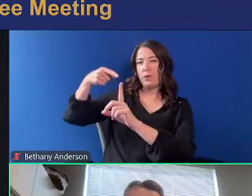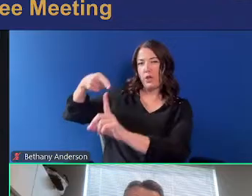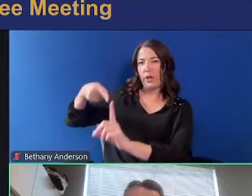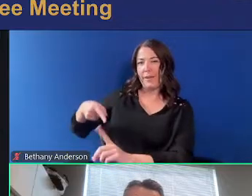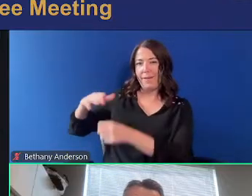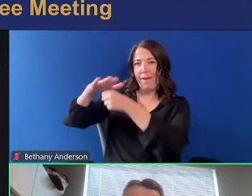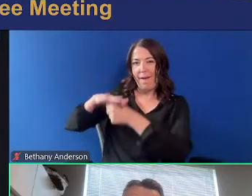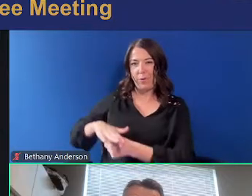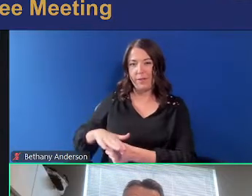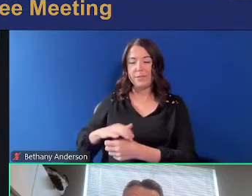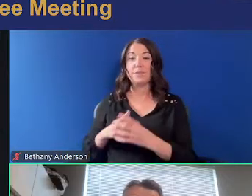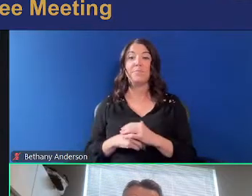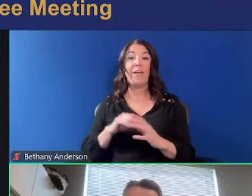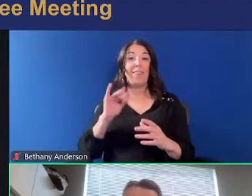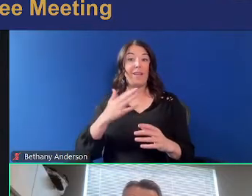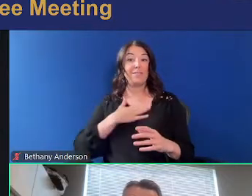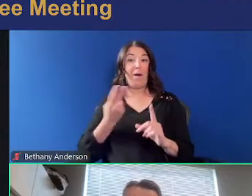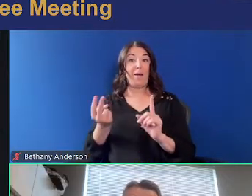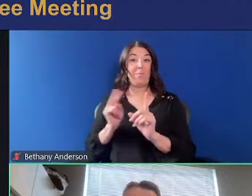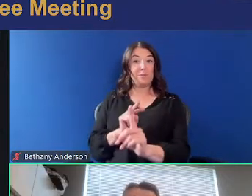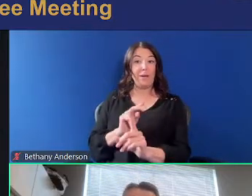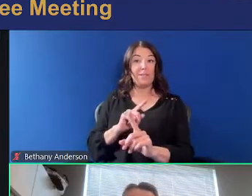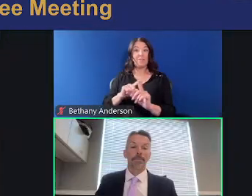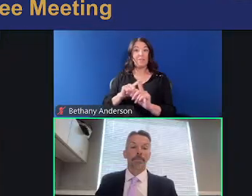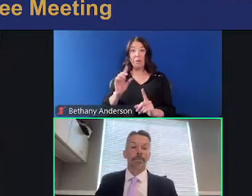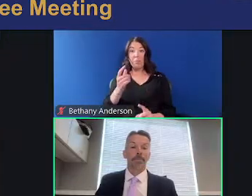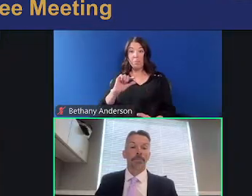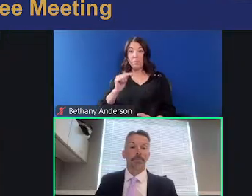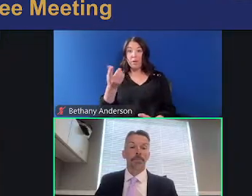that's my perspective on it. Dr. Tanner, you may have more to add.